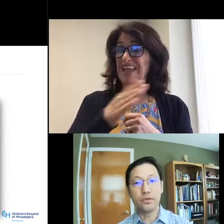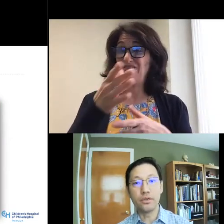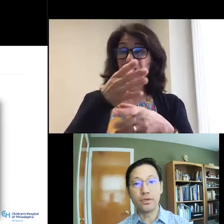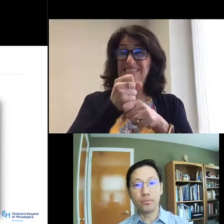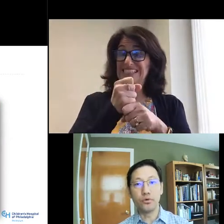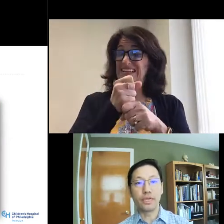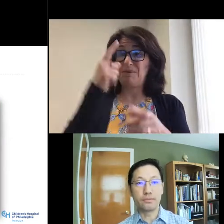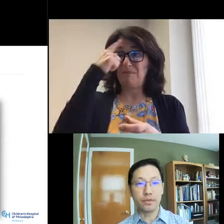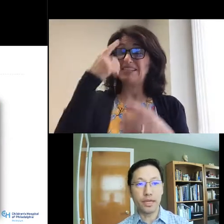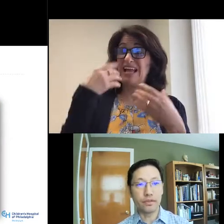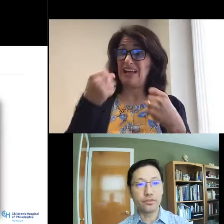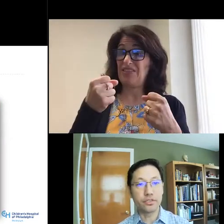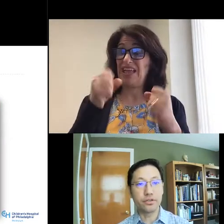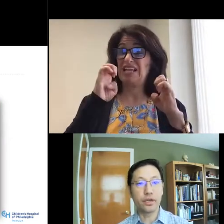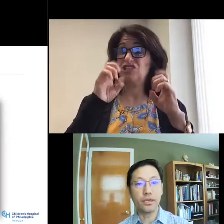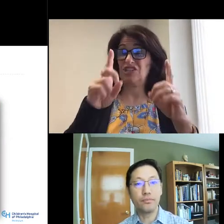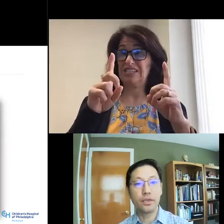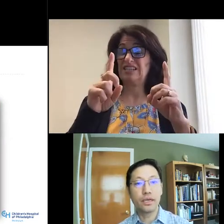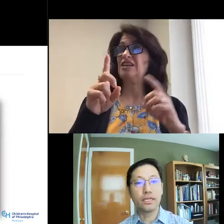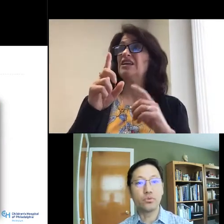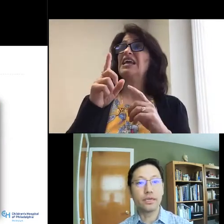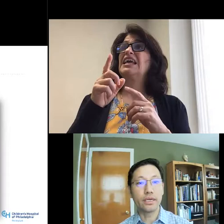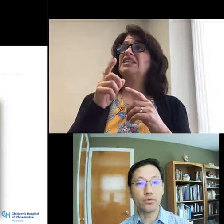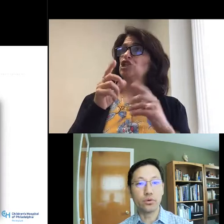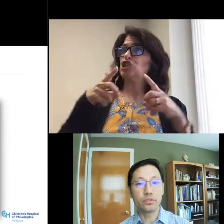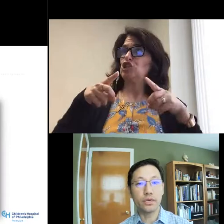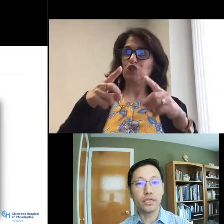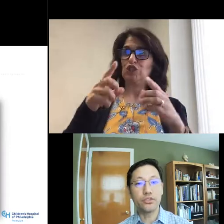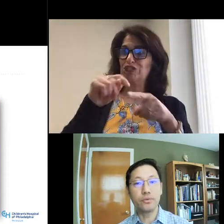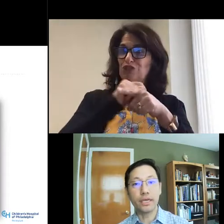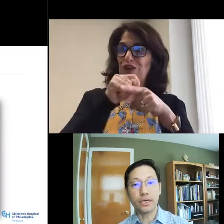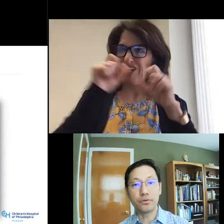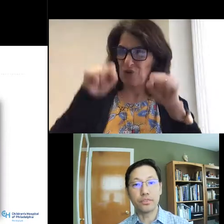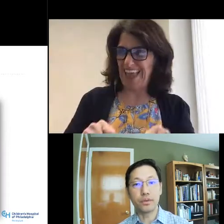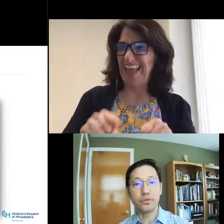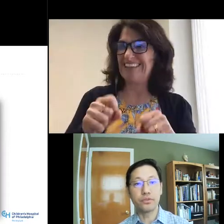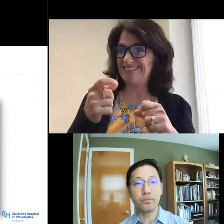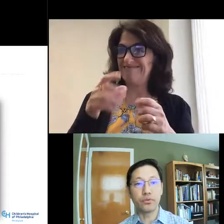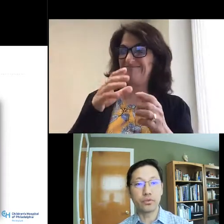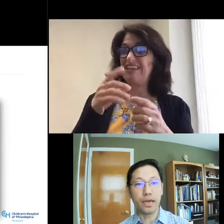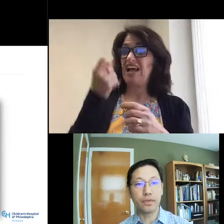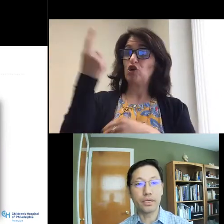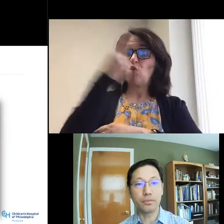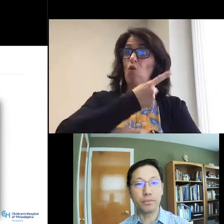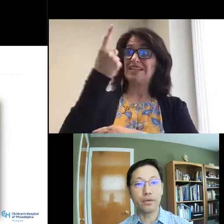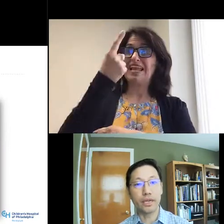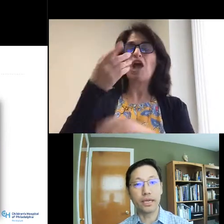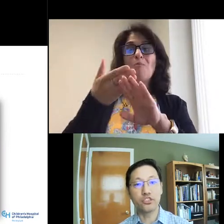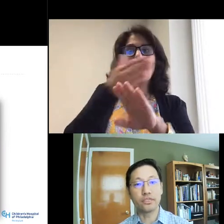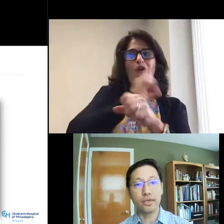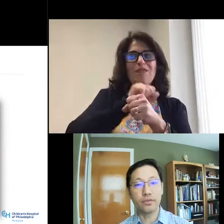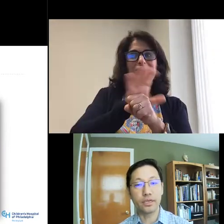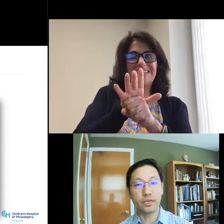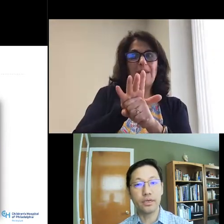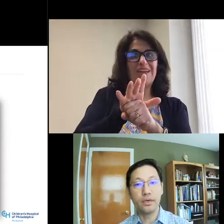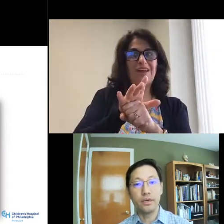place to learn more is mental health first aid training. It is a one-day course. It used to be 8 hours in person before the pandemic, but pandemic has